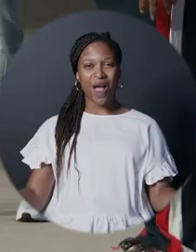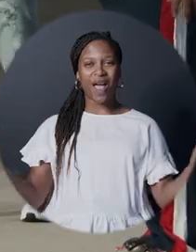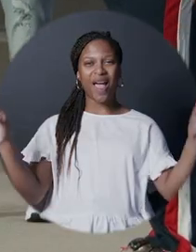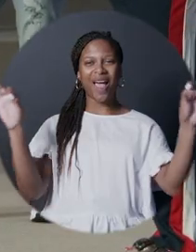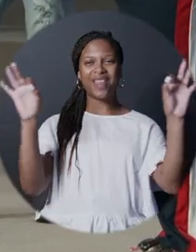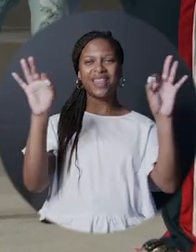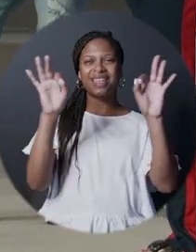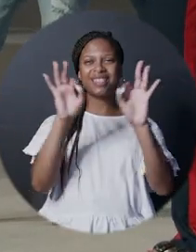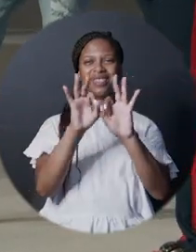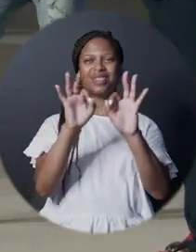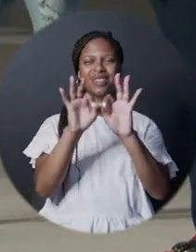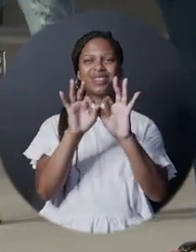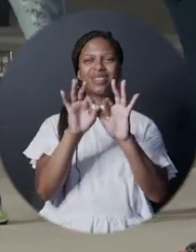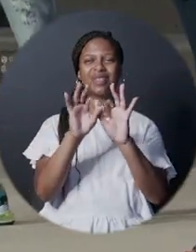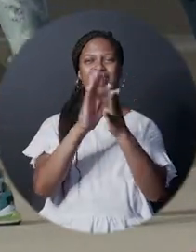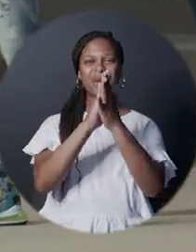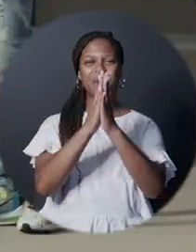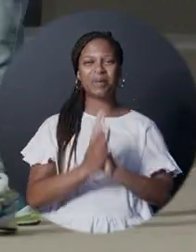What is He?